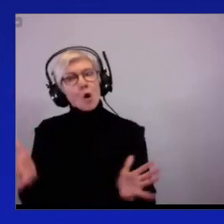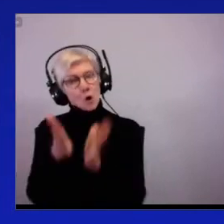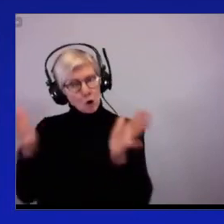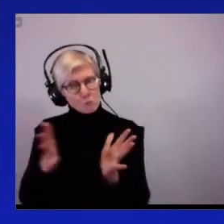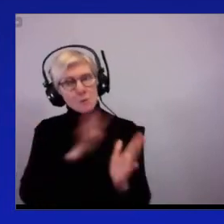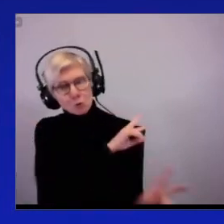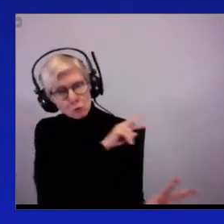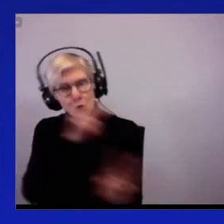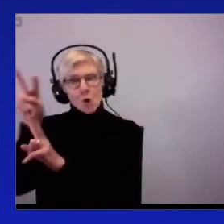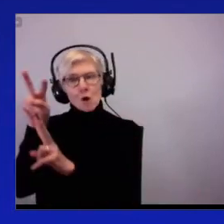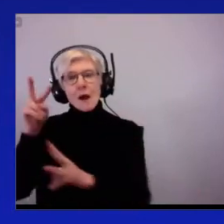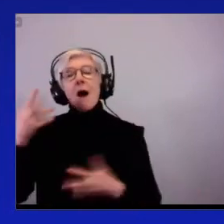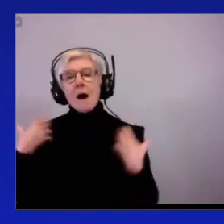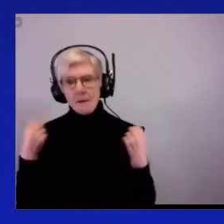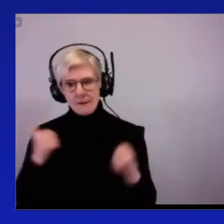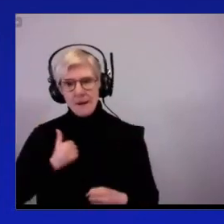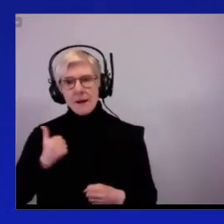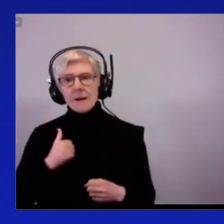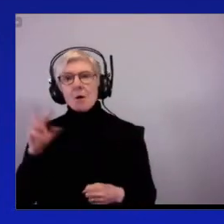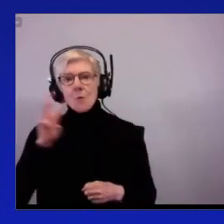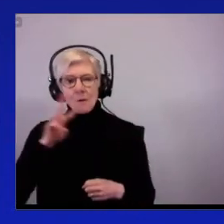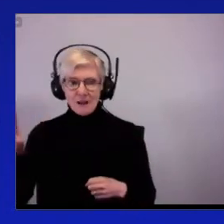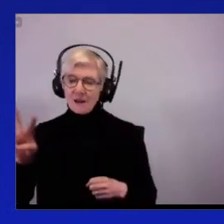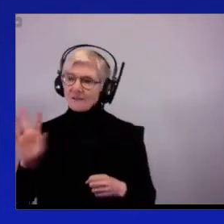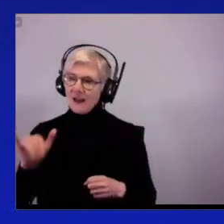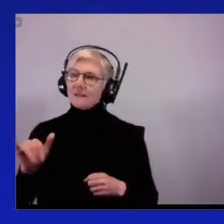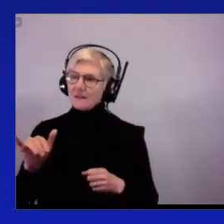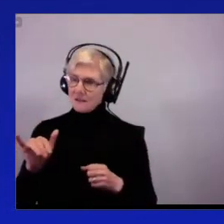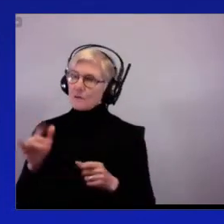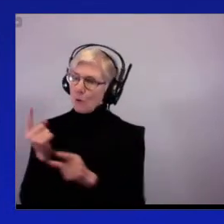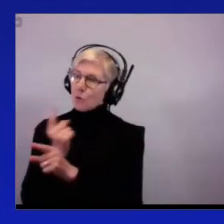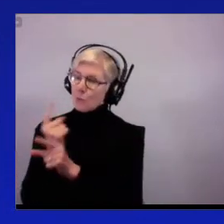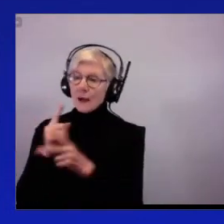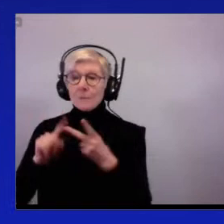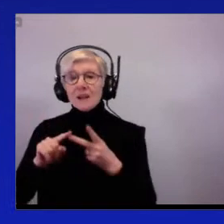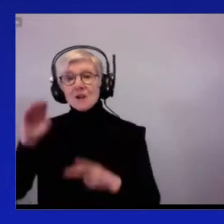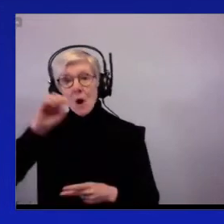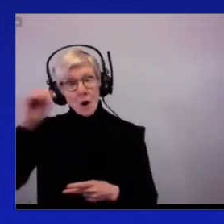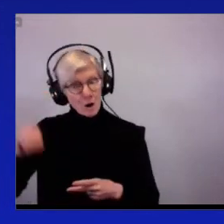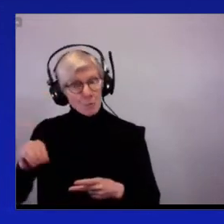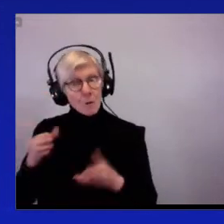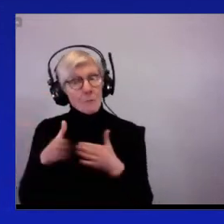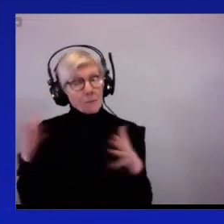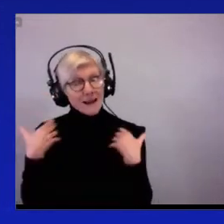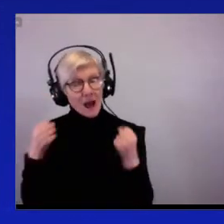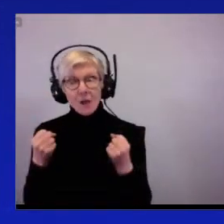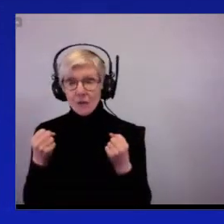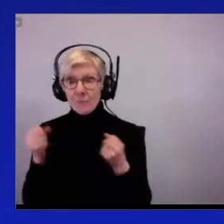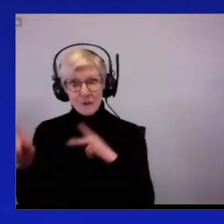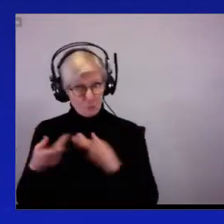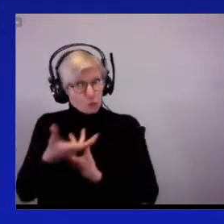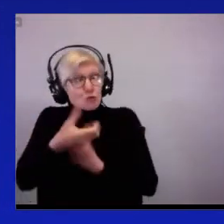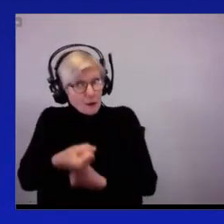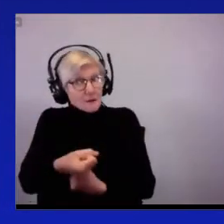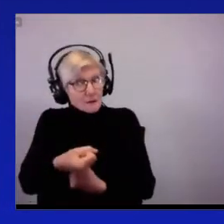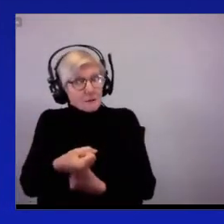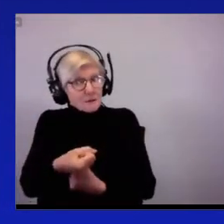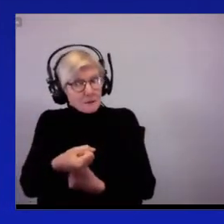is appropriate. And then, Ottawa Public Health was listed as well as a credible source. So we'll